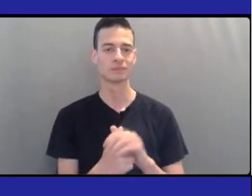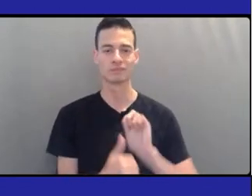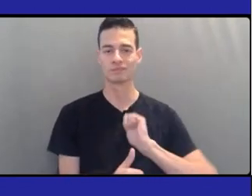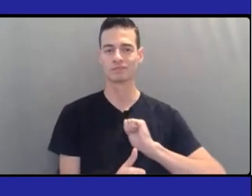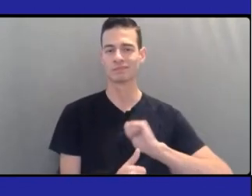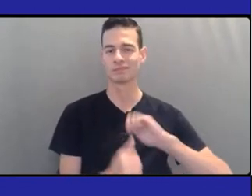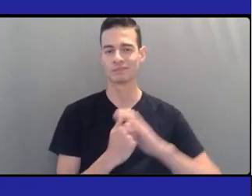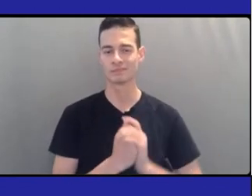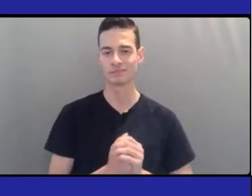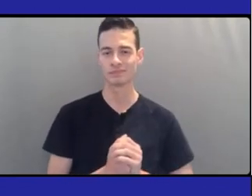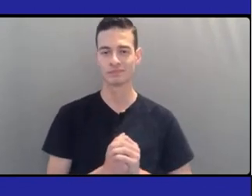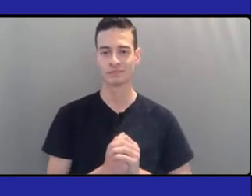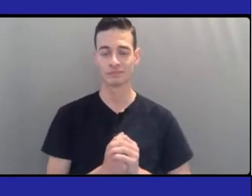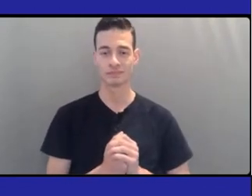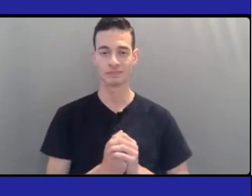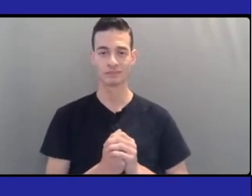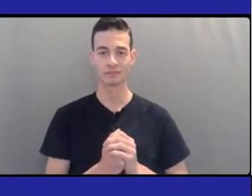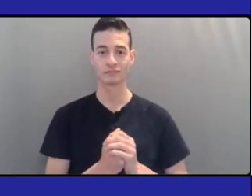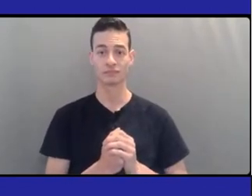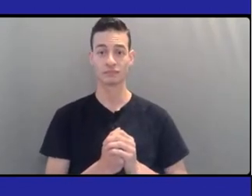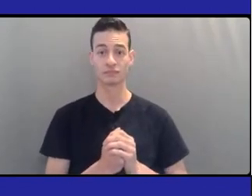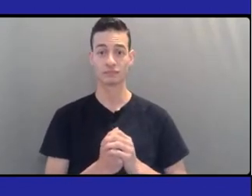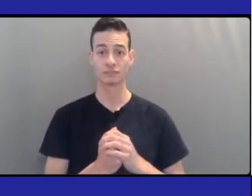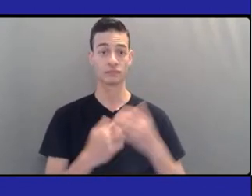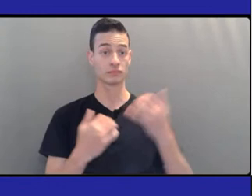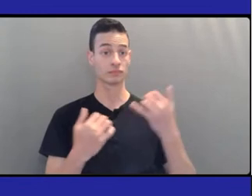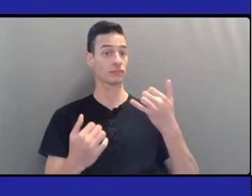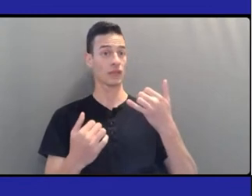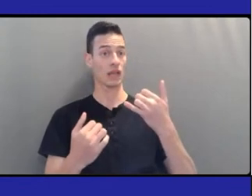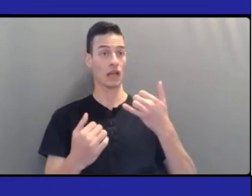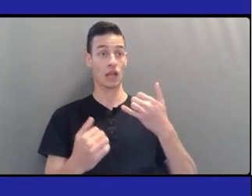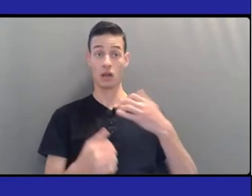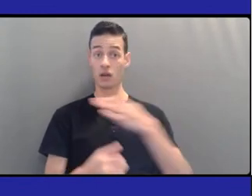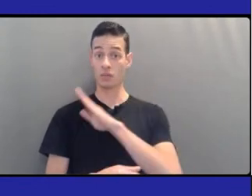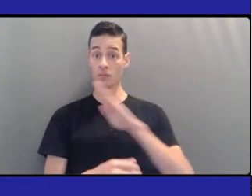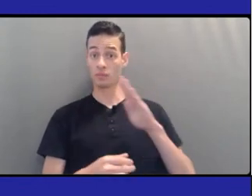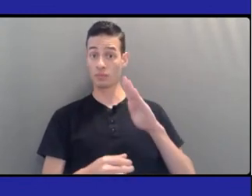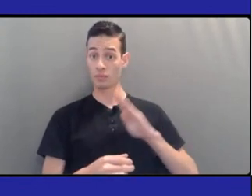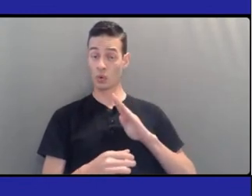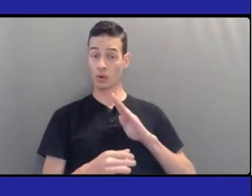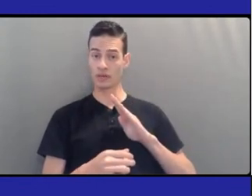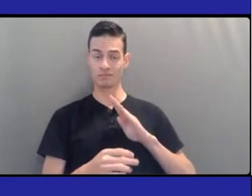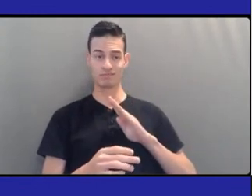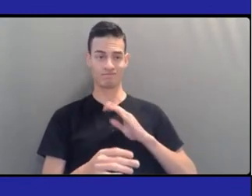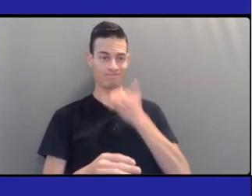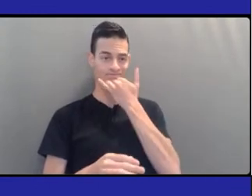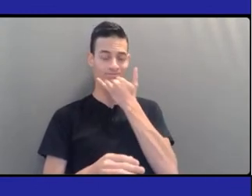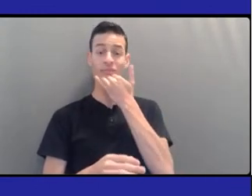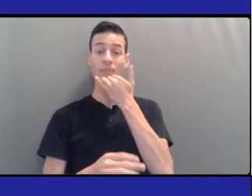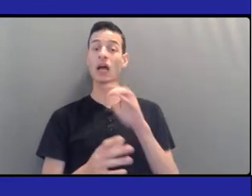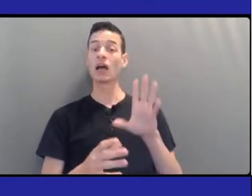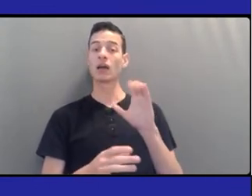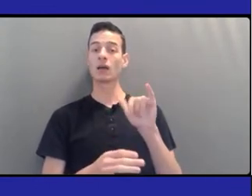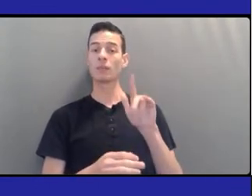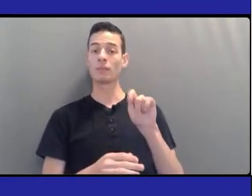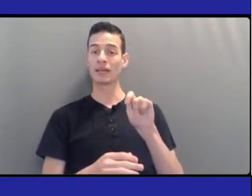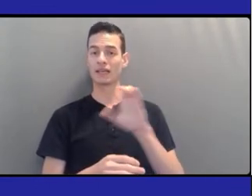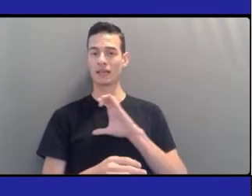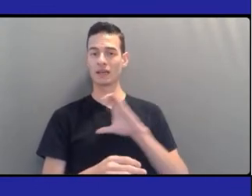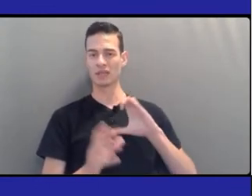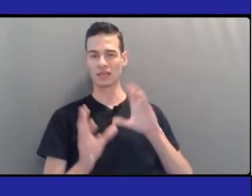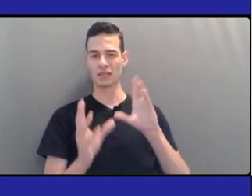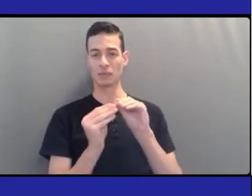Thank you so much. Let me ask for a vote from board members, committee members in this case, actually. Dr. Katz? Yes. Karen St-Hilaire?